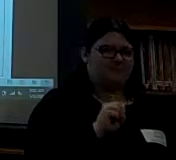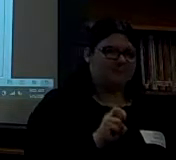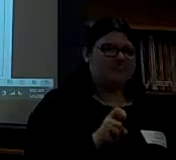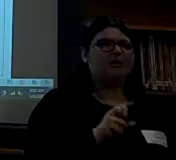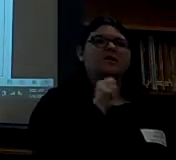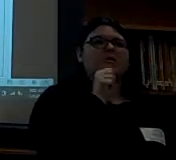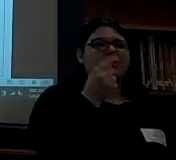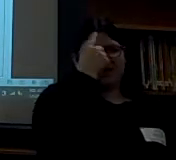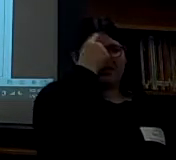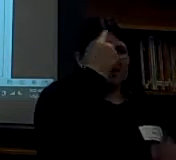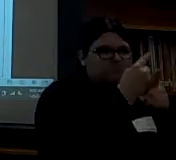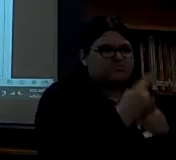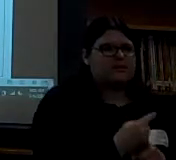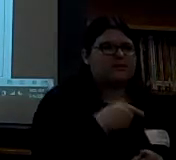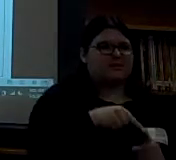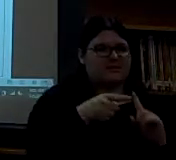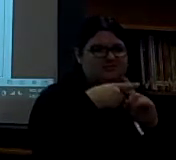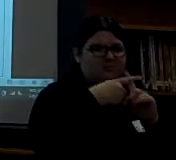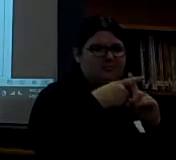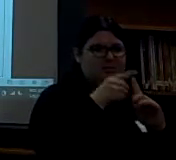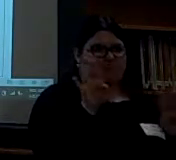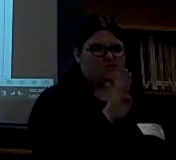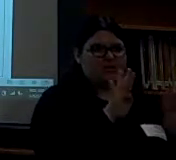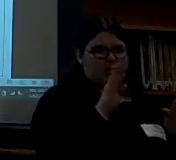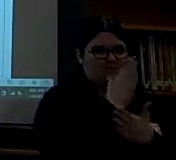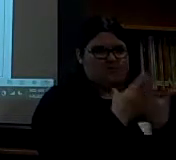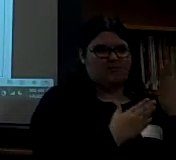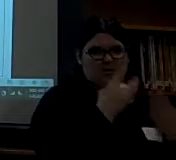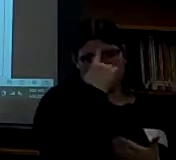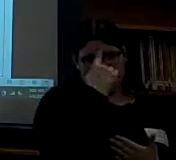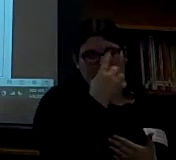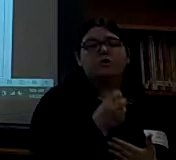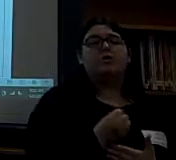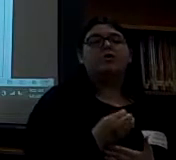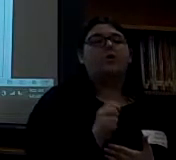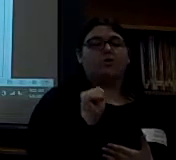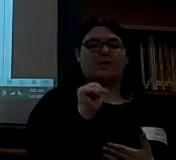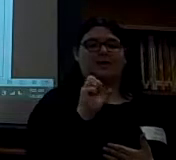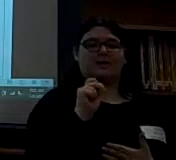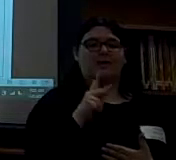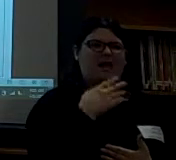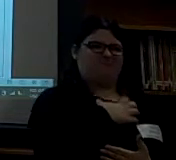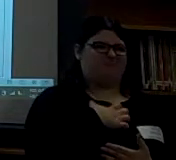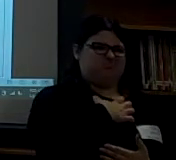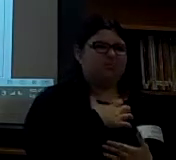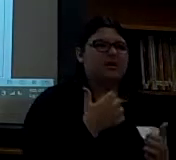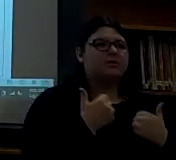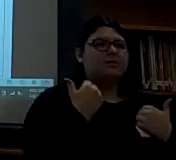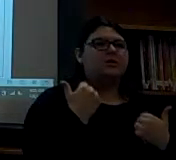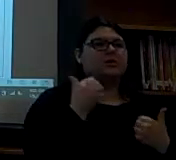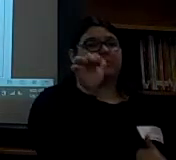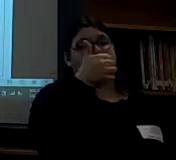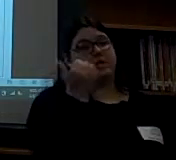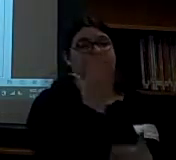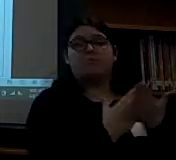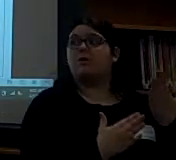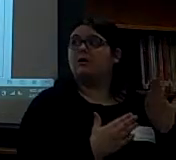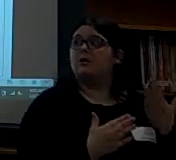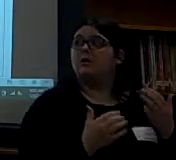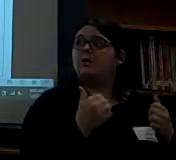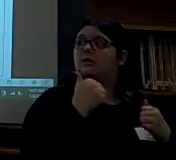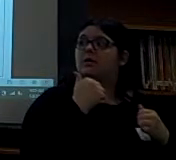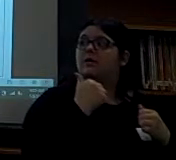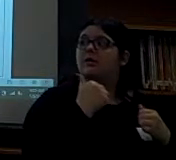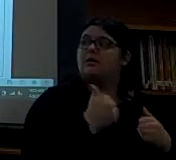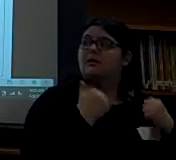this is the positive behavior part of the brain. Now, yuck lives in another part of the brain. Yuck lives sort of